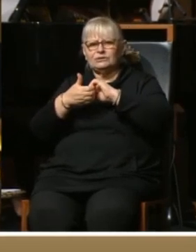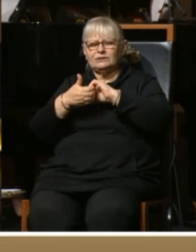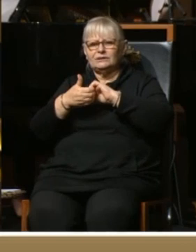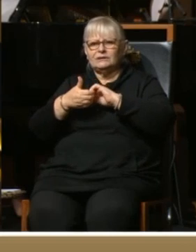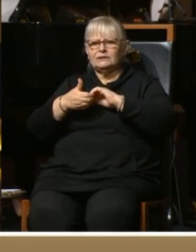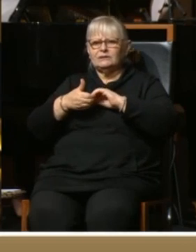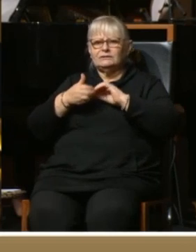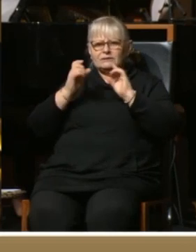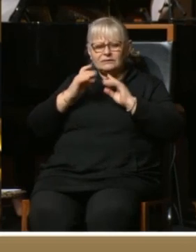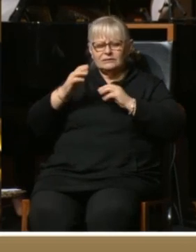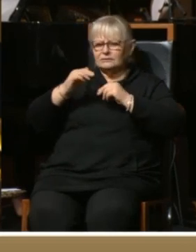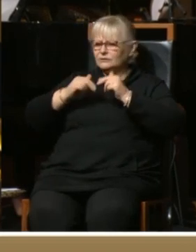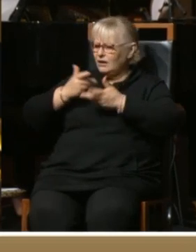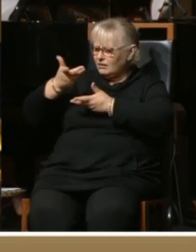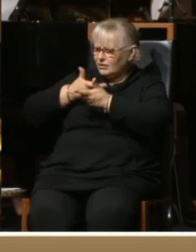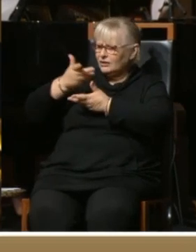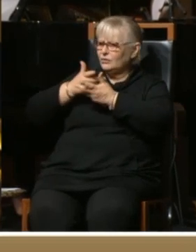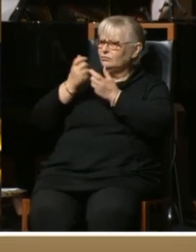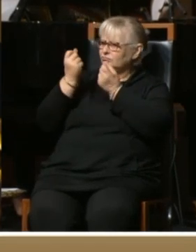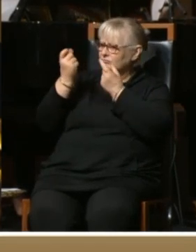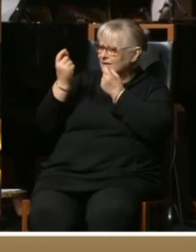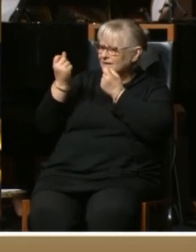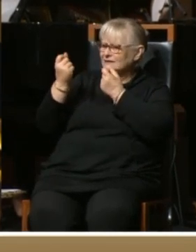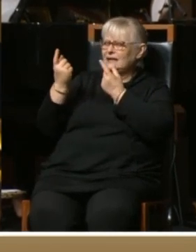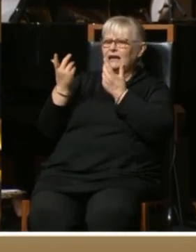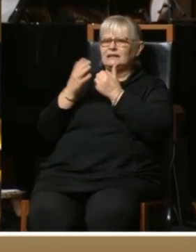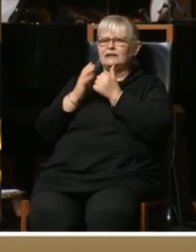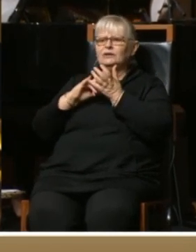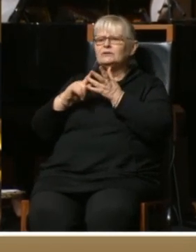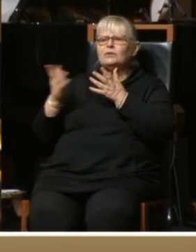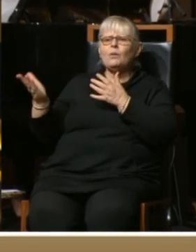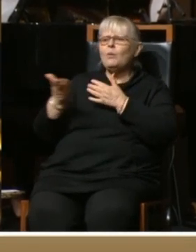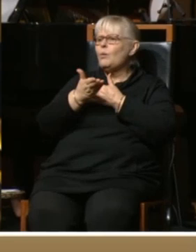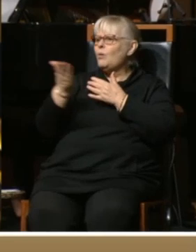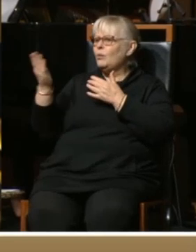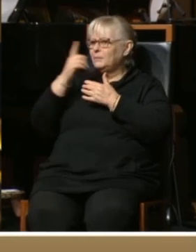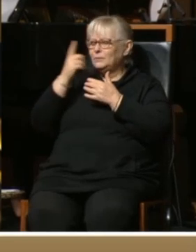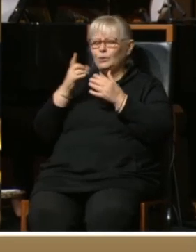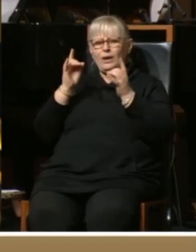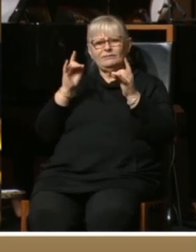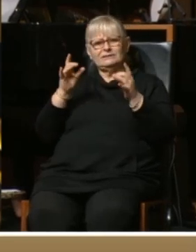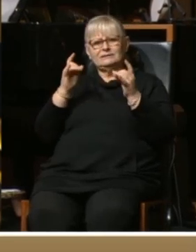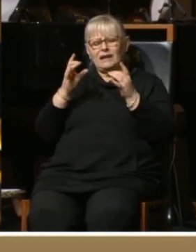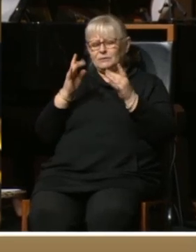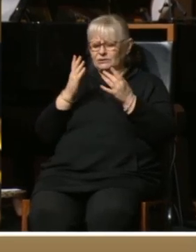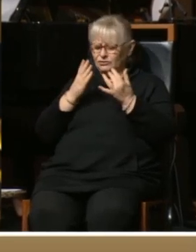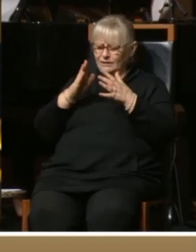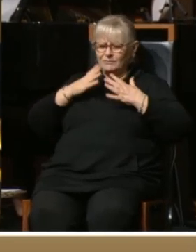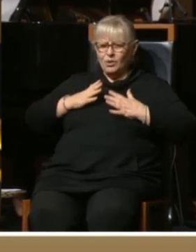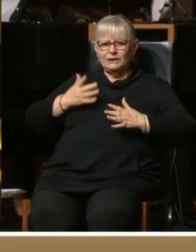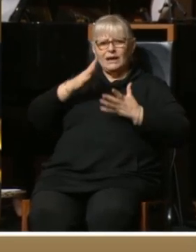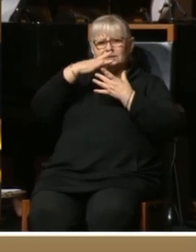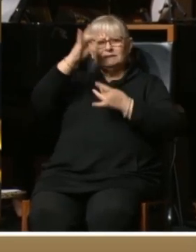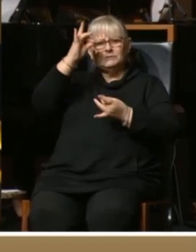building dialogue and mutual understanding, so all who are damaged in body and spirit